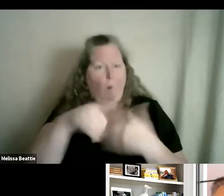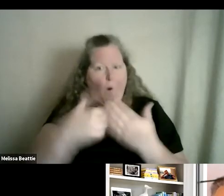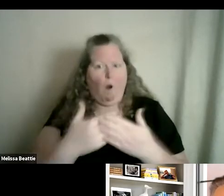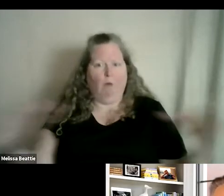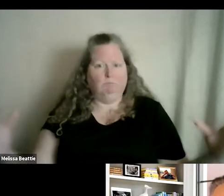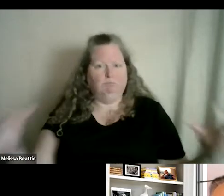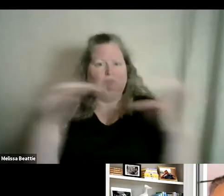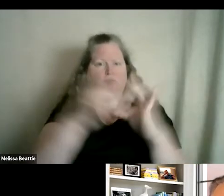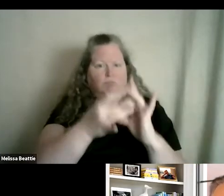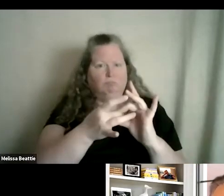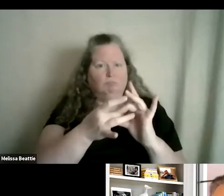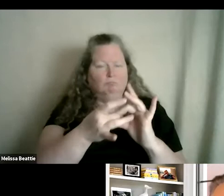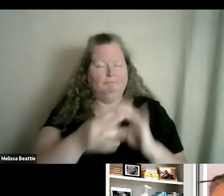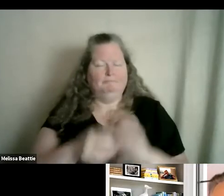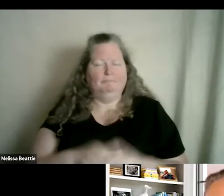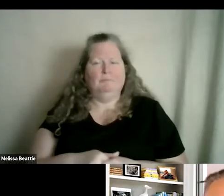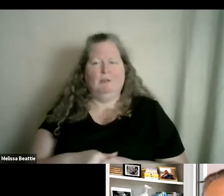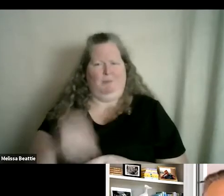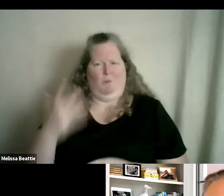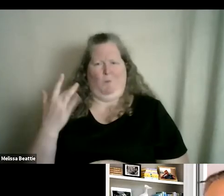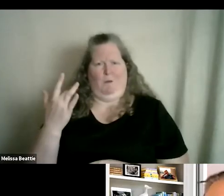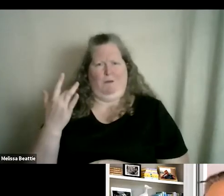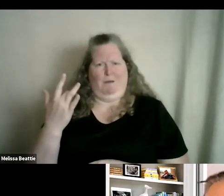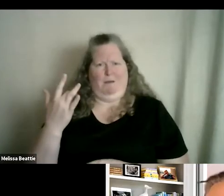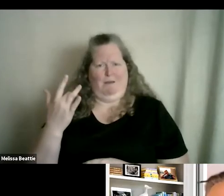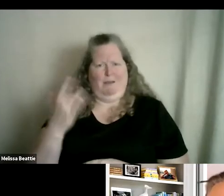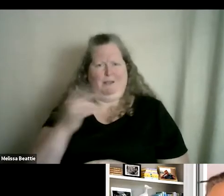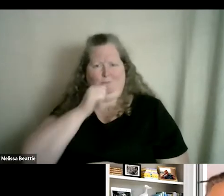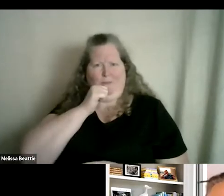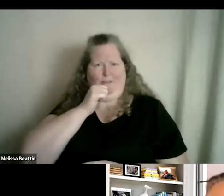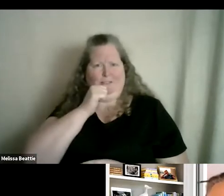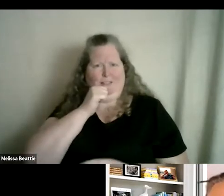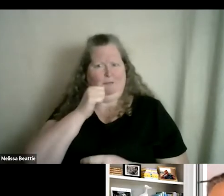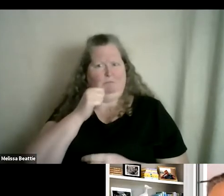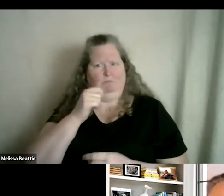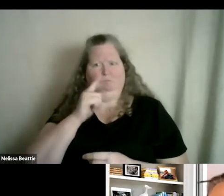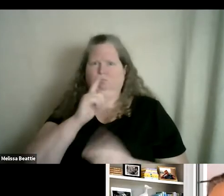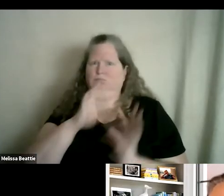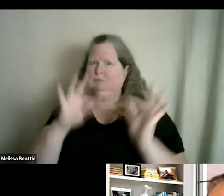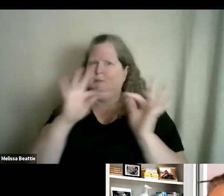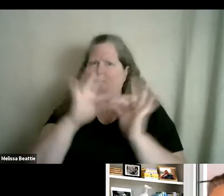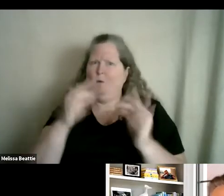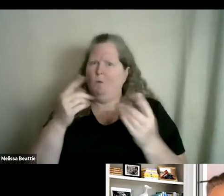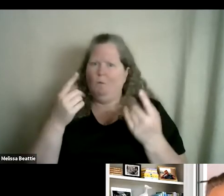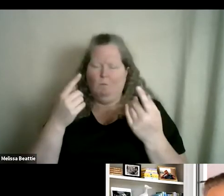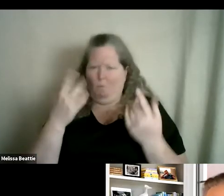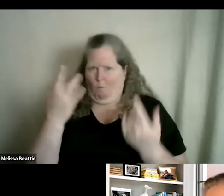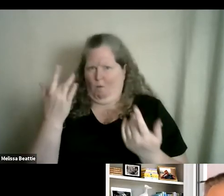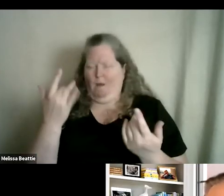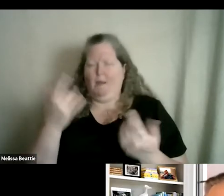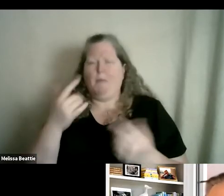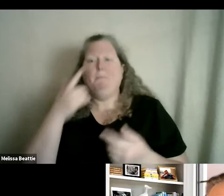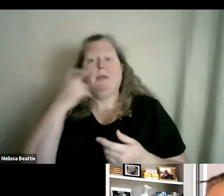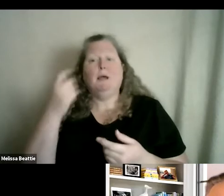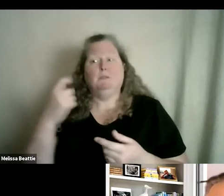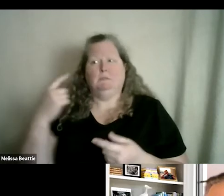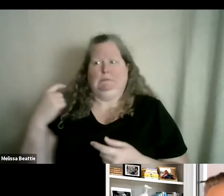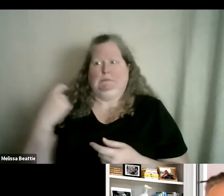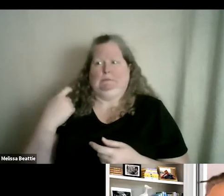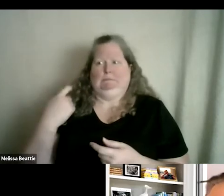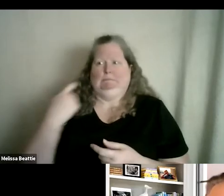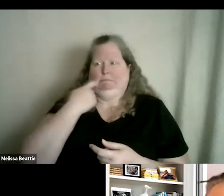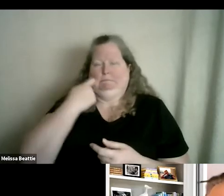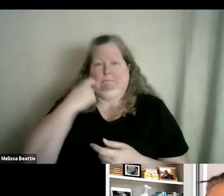just going to take a very quick parenthesis. Why is privacy such a big deal? What is going on with it? Well, it is because over the past 20